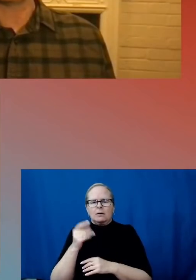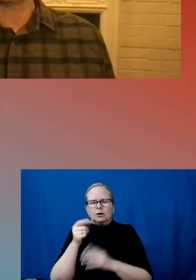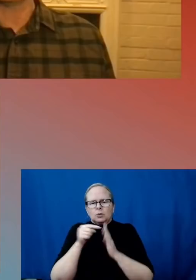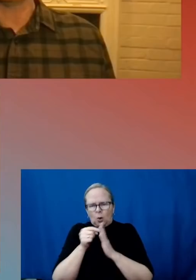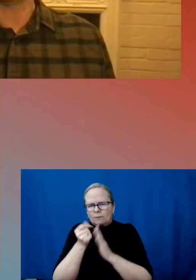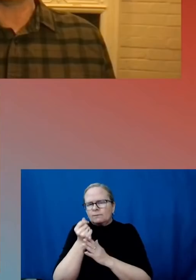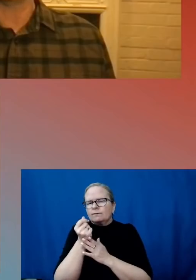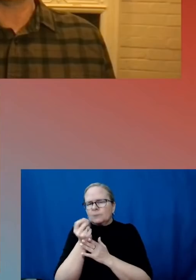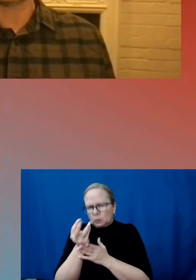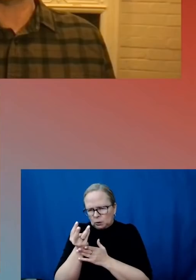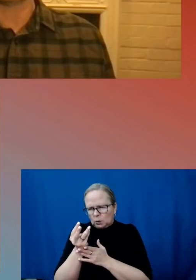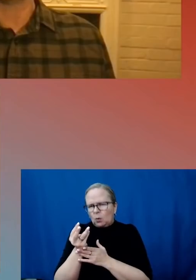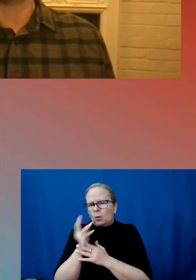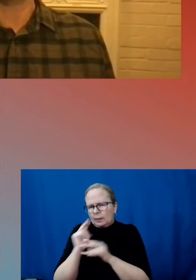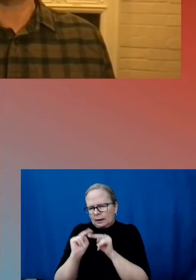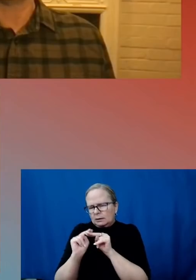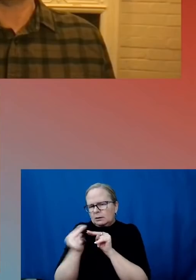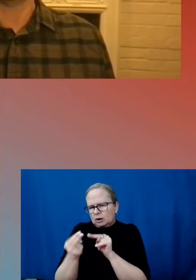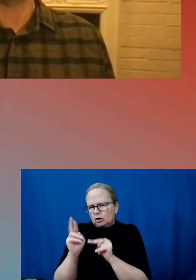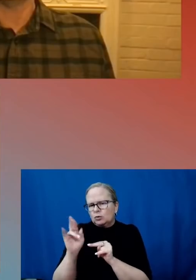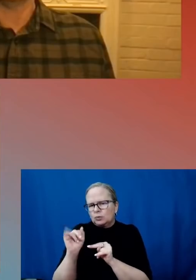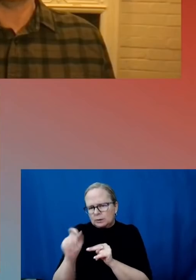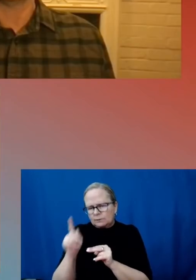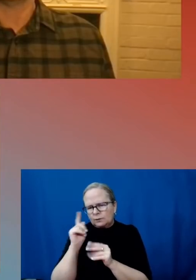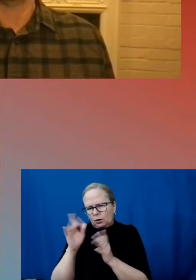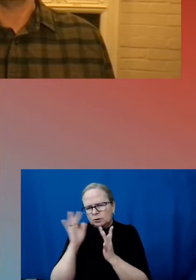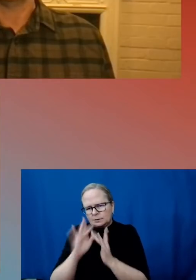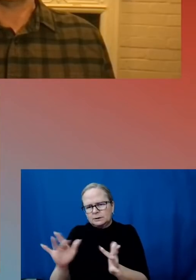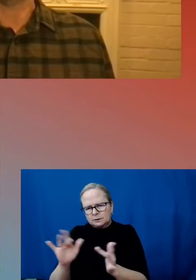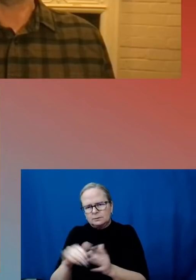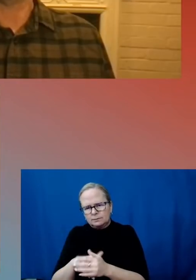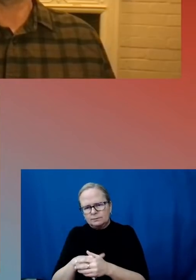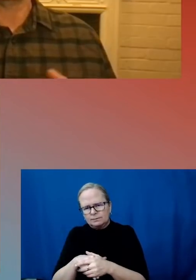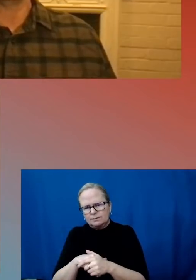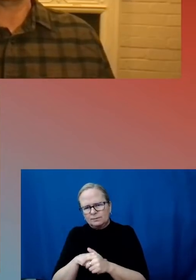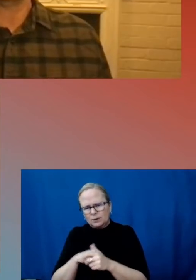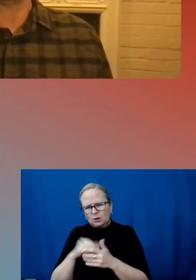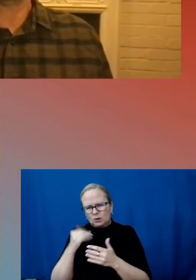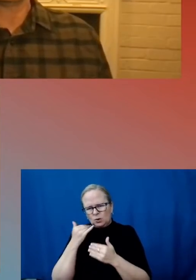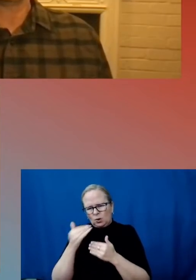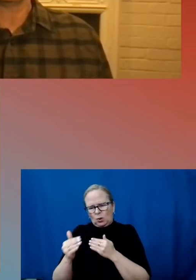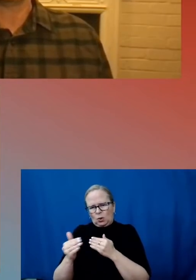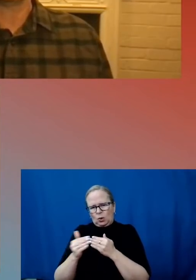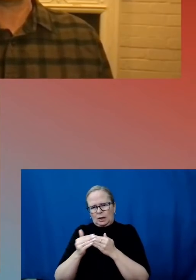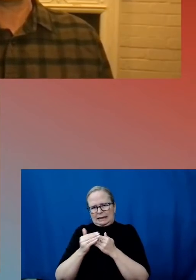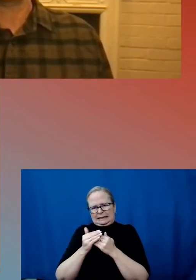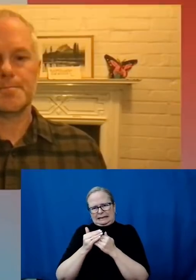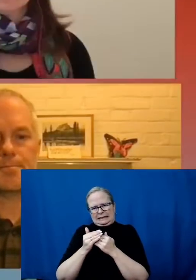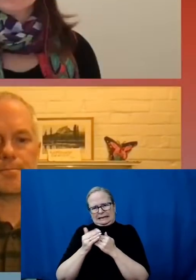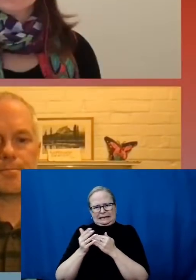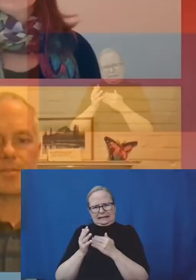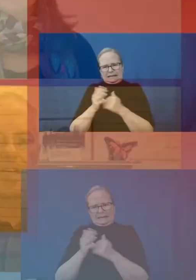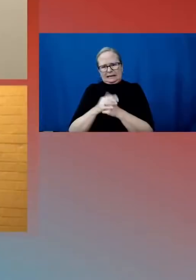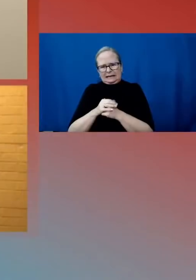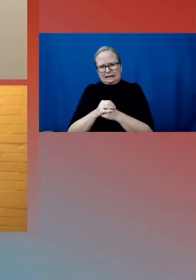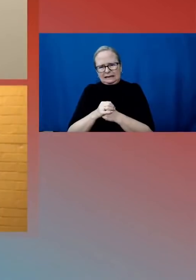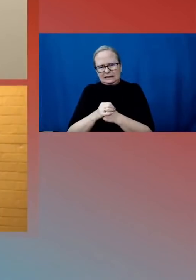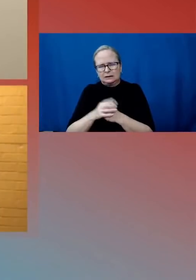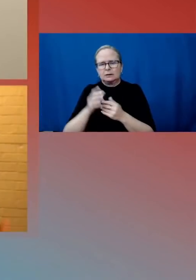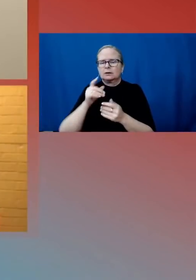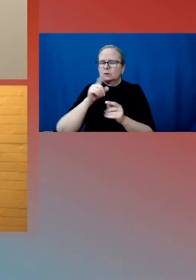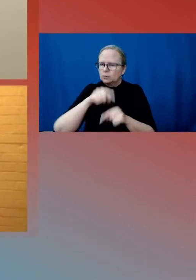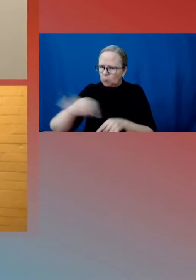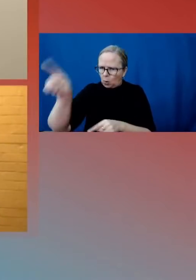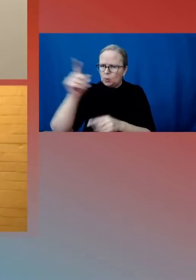number of people decrease the risk of hospitalization and maybe decrease the duration of the symptoms. So talk to your